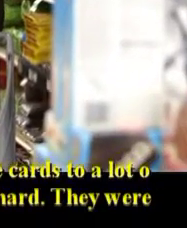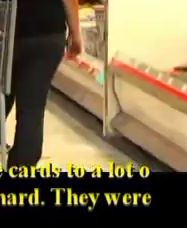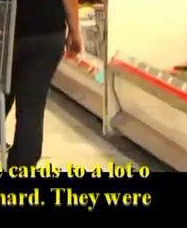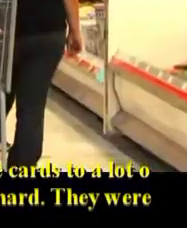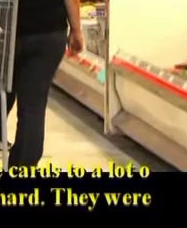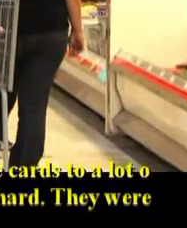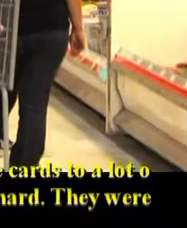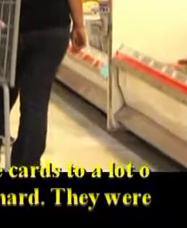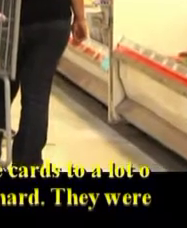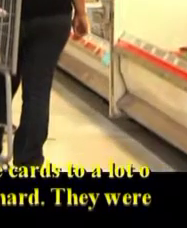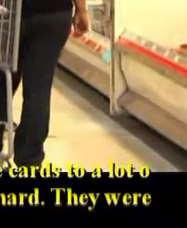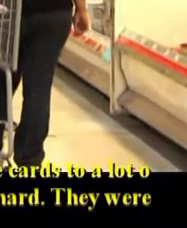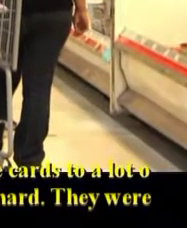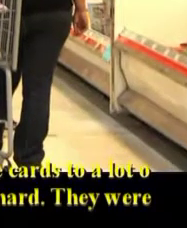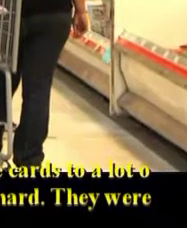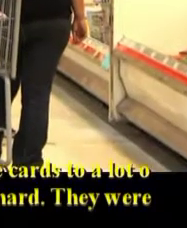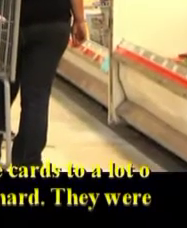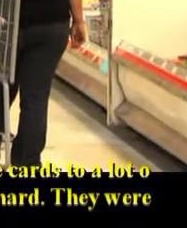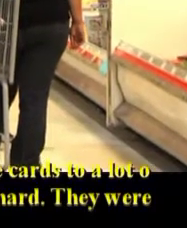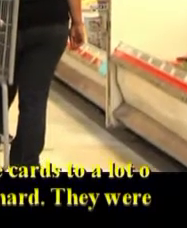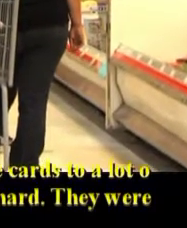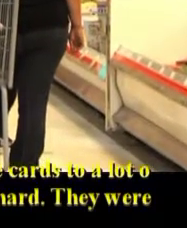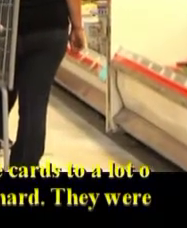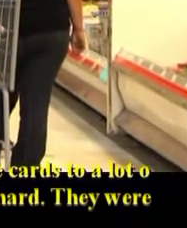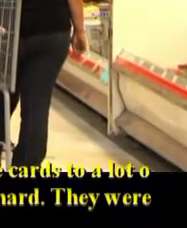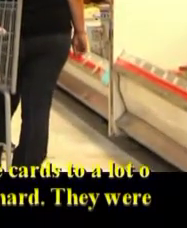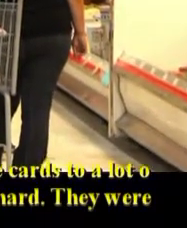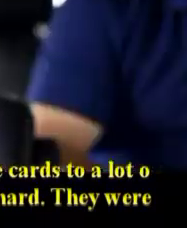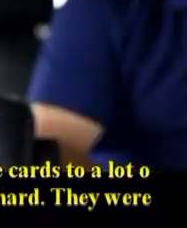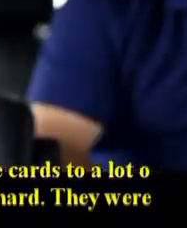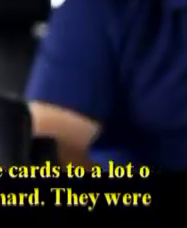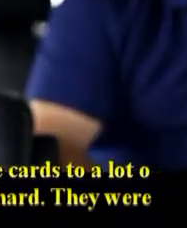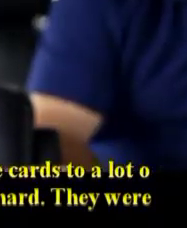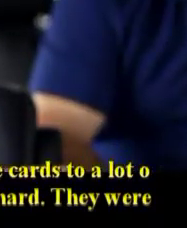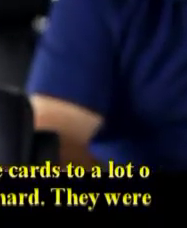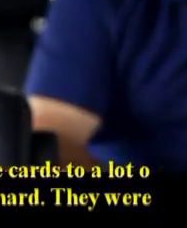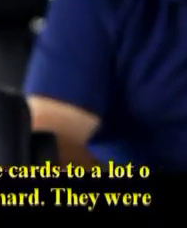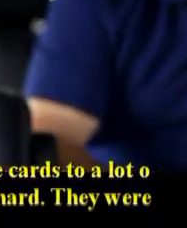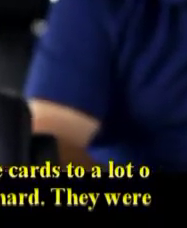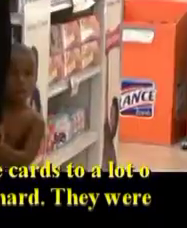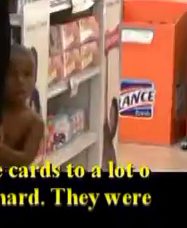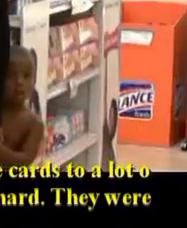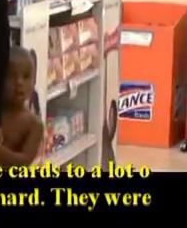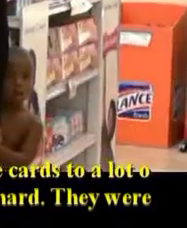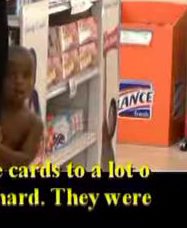we went on ahead. And we gave the cards to a lot of people. And surprisingly...